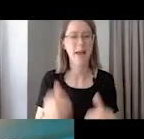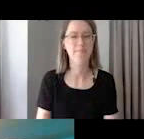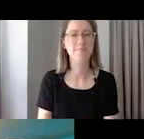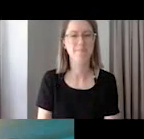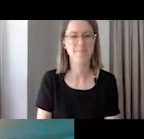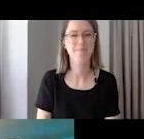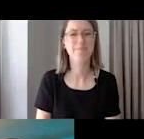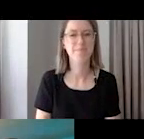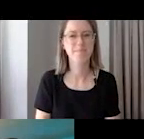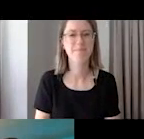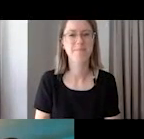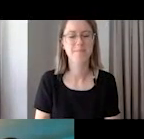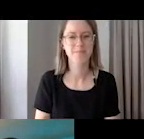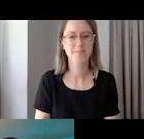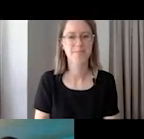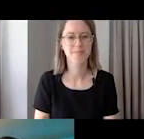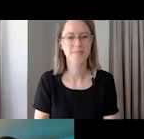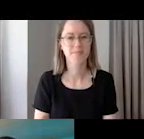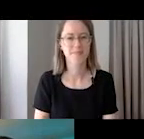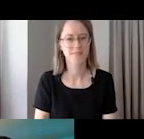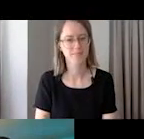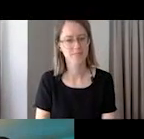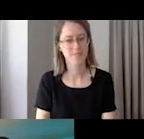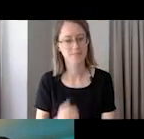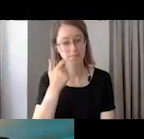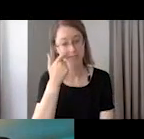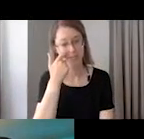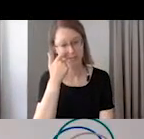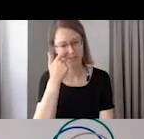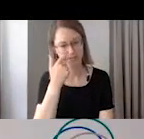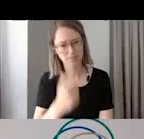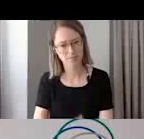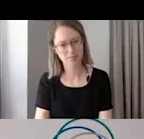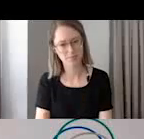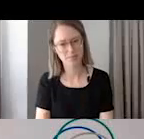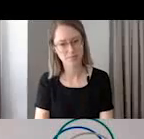Thank you so much. Michael, yes.